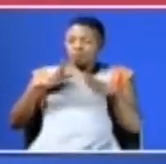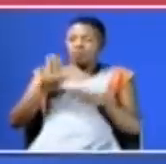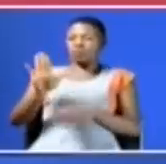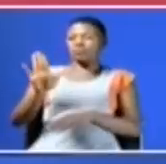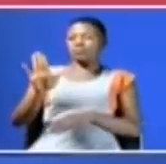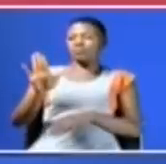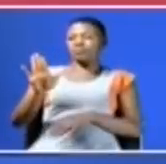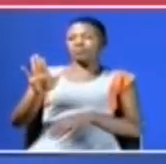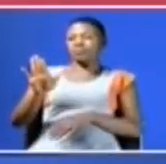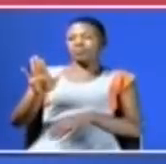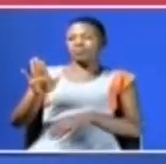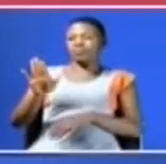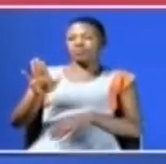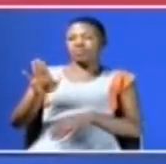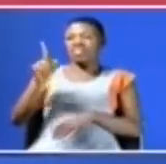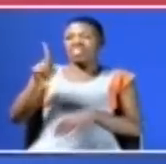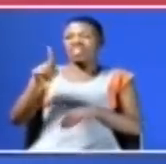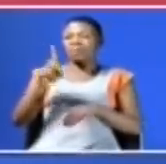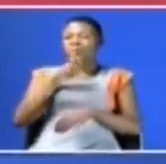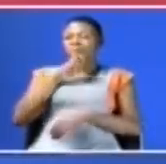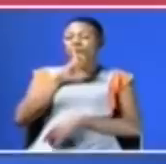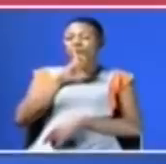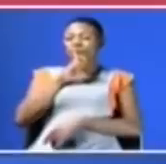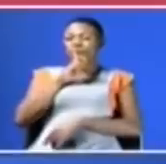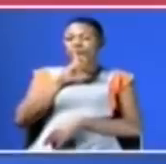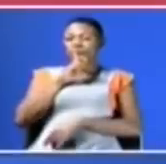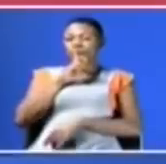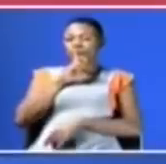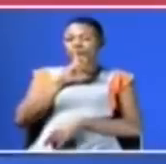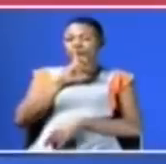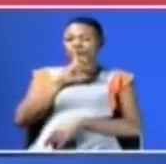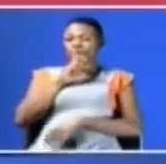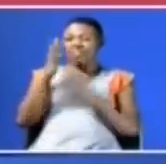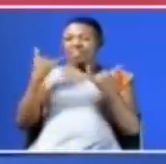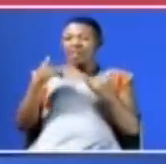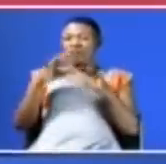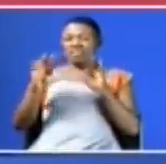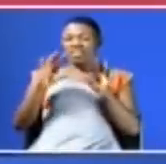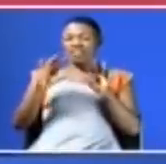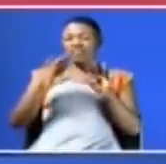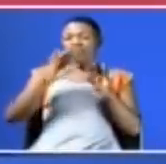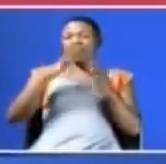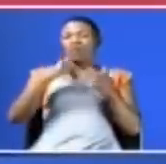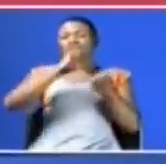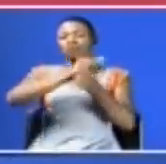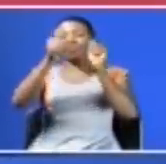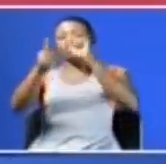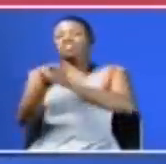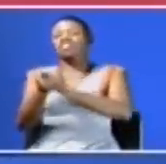Okay? Mm-hmm. He did not do anything then. So it's very difficult to turn around and